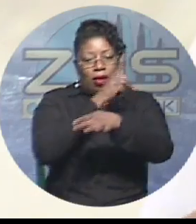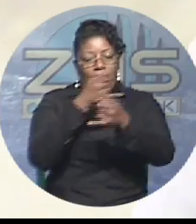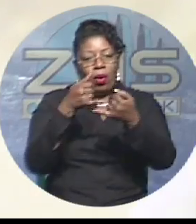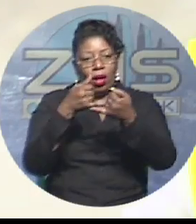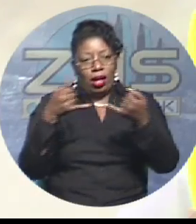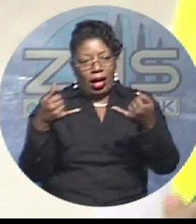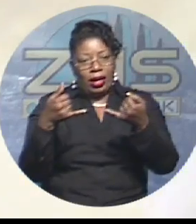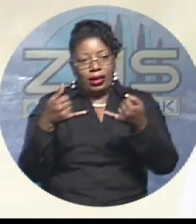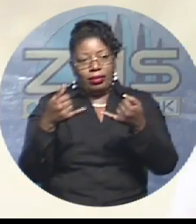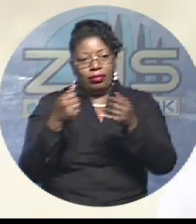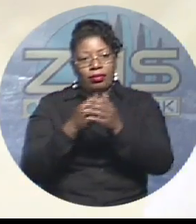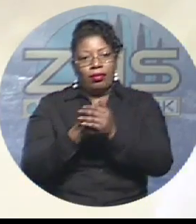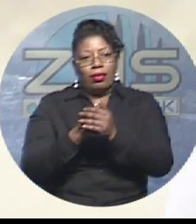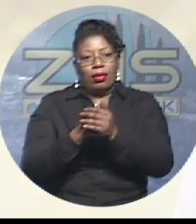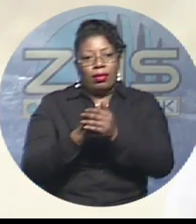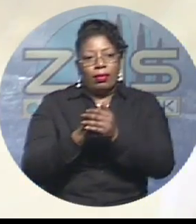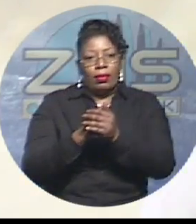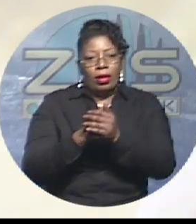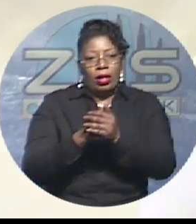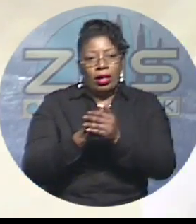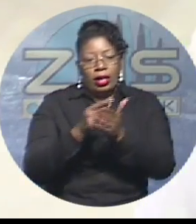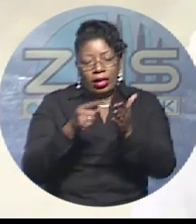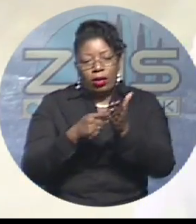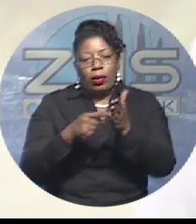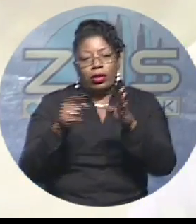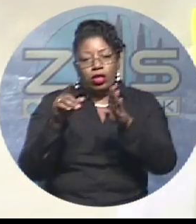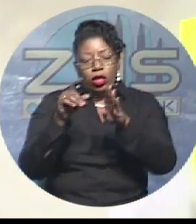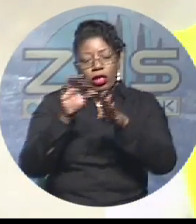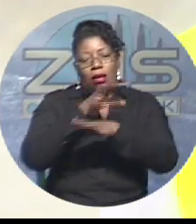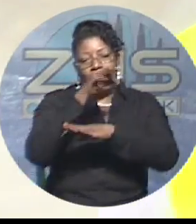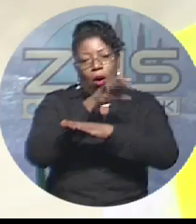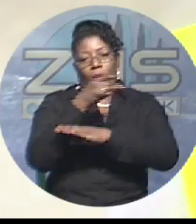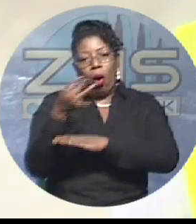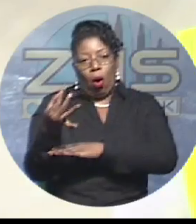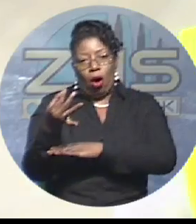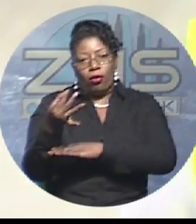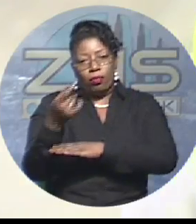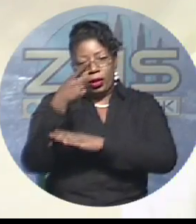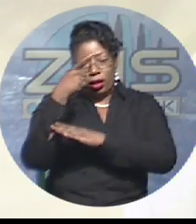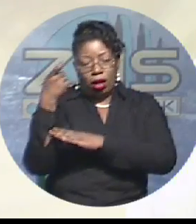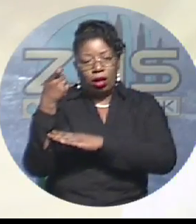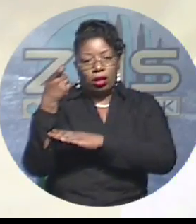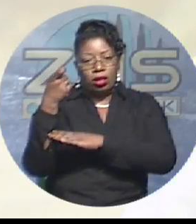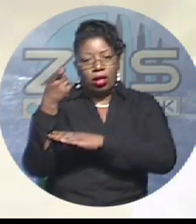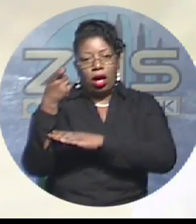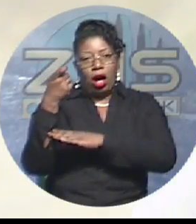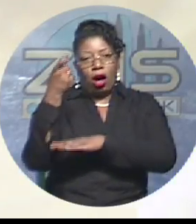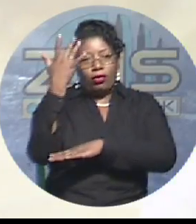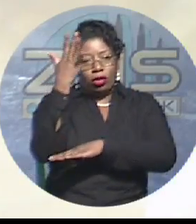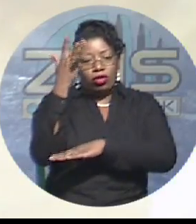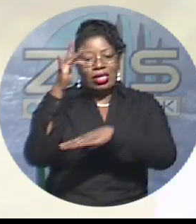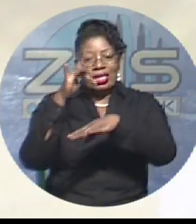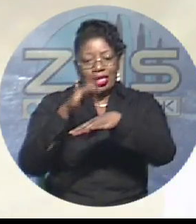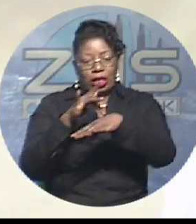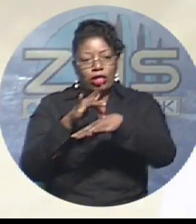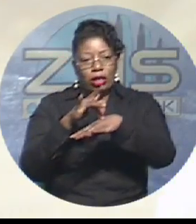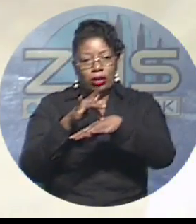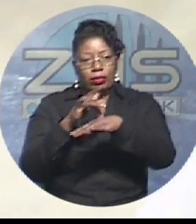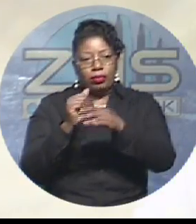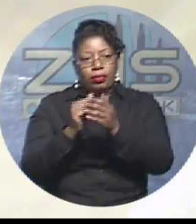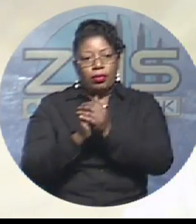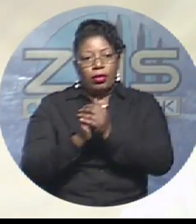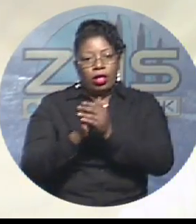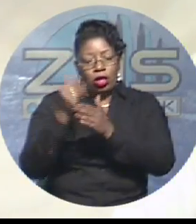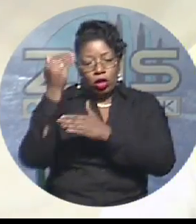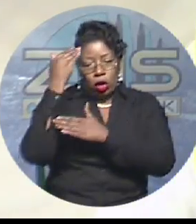why we had de-energized the area was specifically because of the tree concerns. Because we knew that once the trees fell on the lines and the lines were energized, the lines would have come together and they